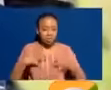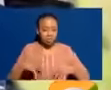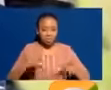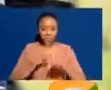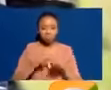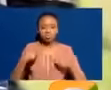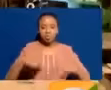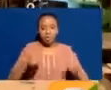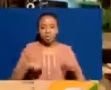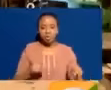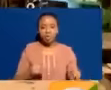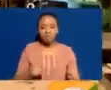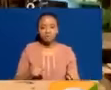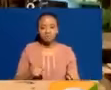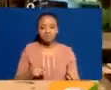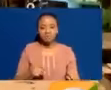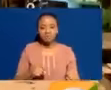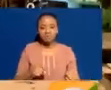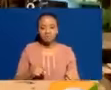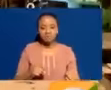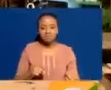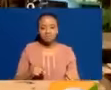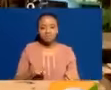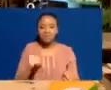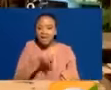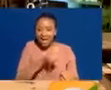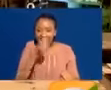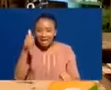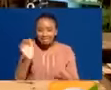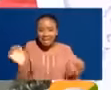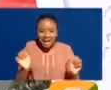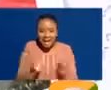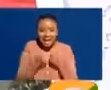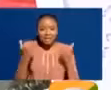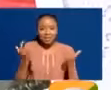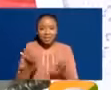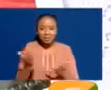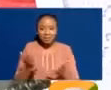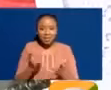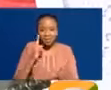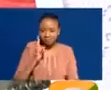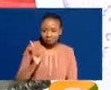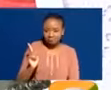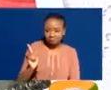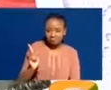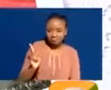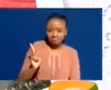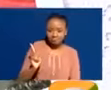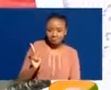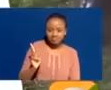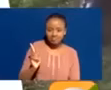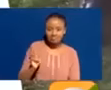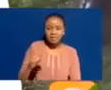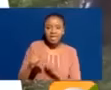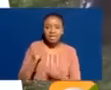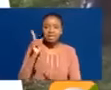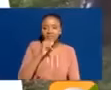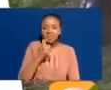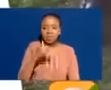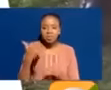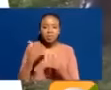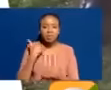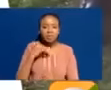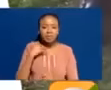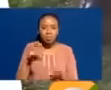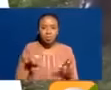last 2 weeks. In another incident, Arnold Misati was allegedly killed by criminals